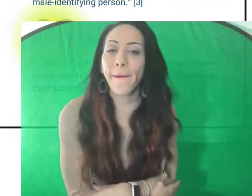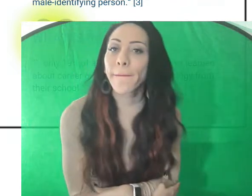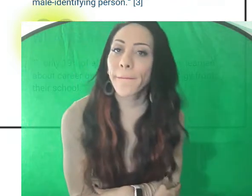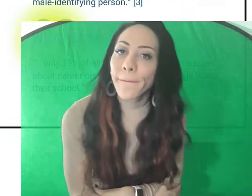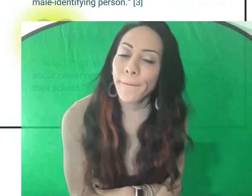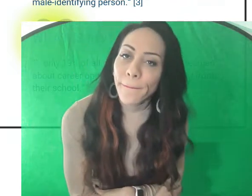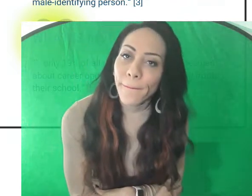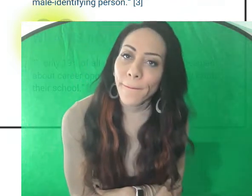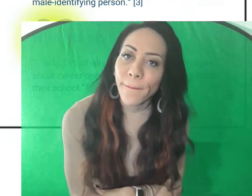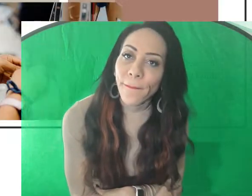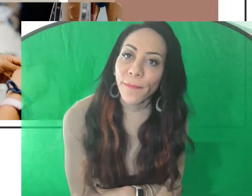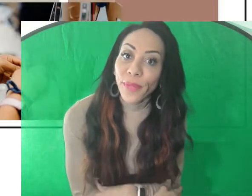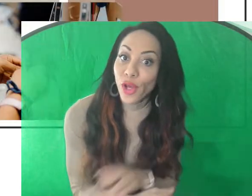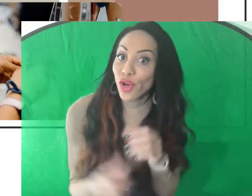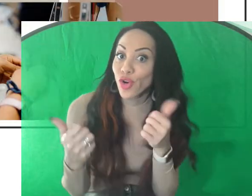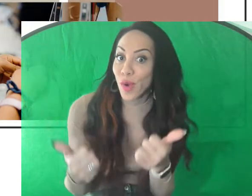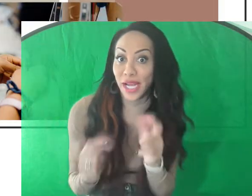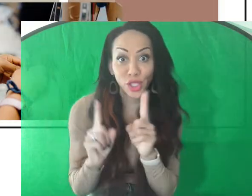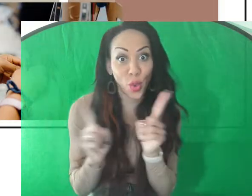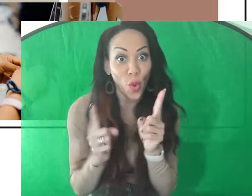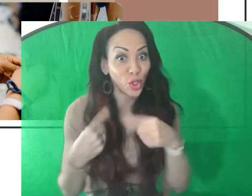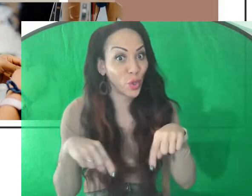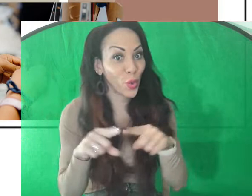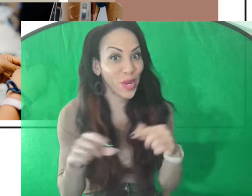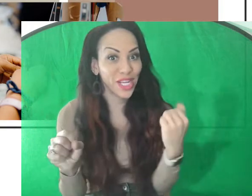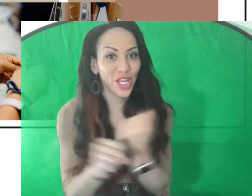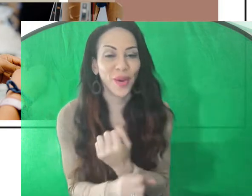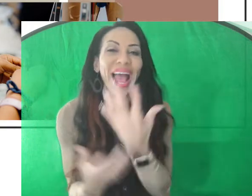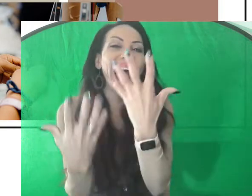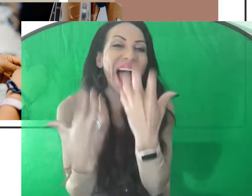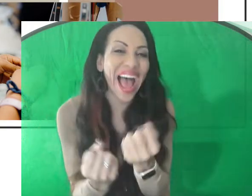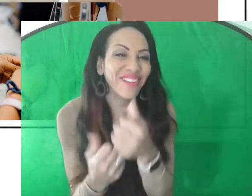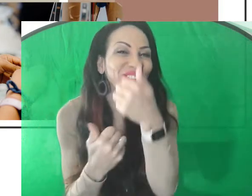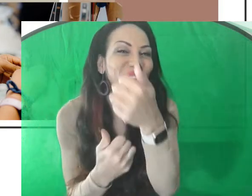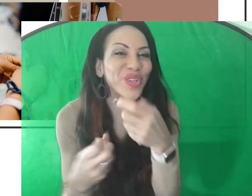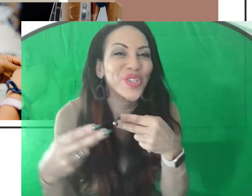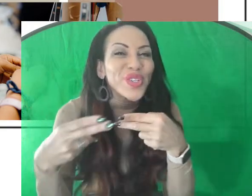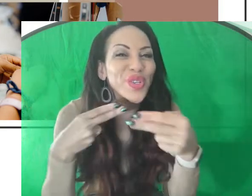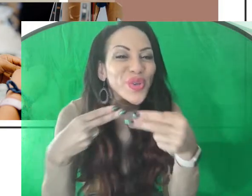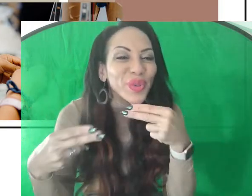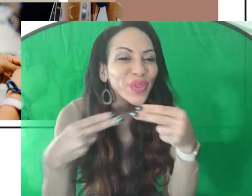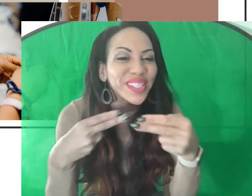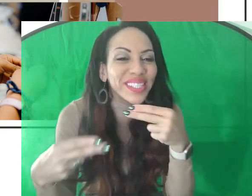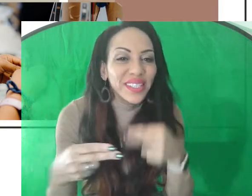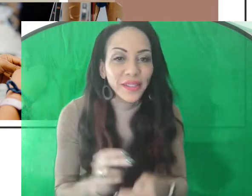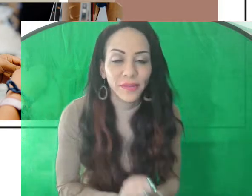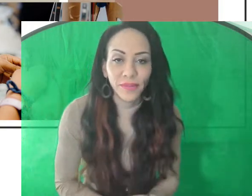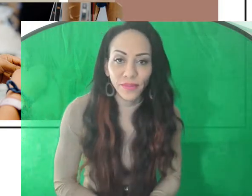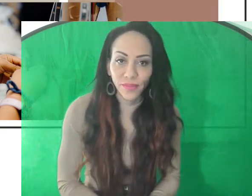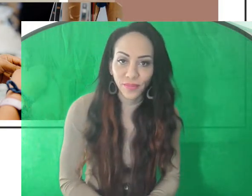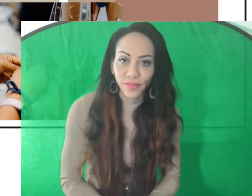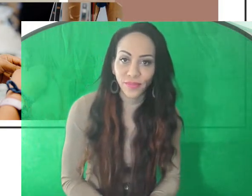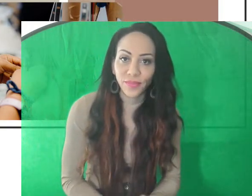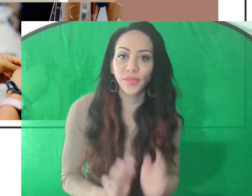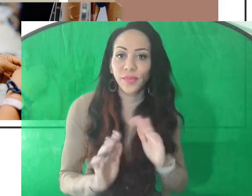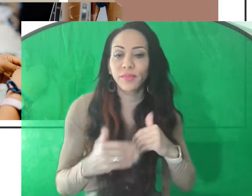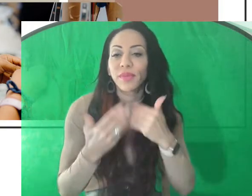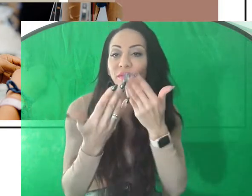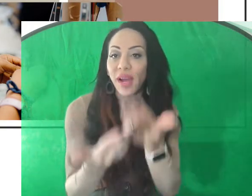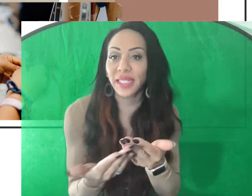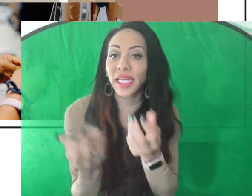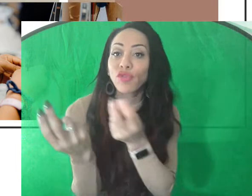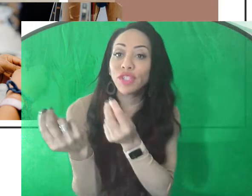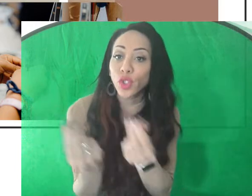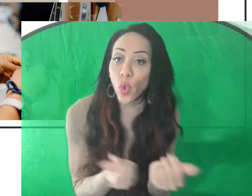what are we doing about it? There's good news, okay. So we're trying to provide resources and experience that are kind